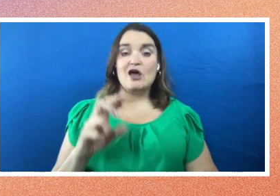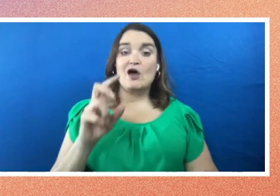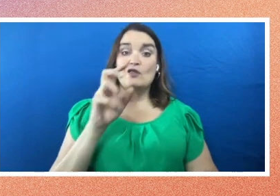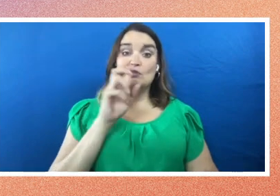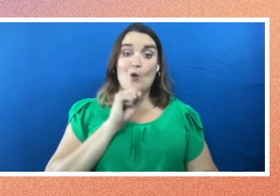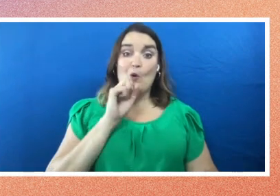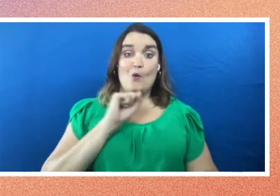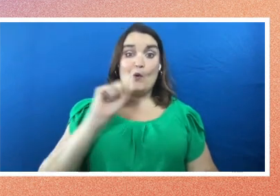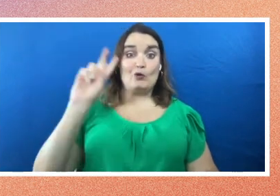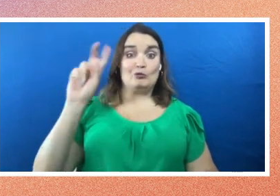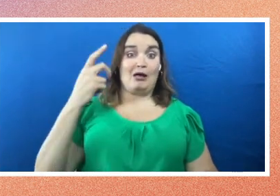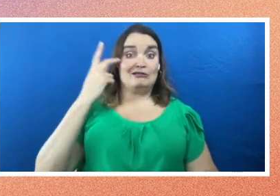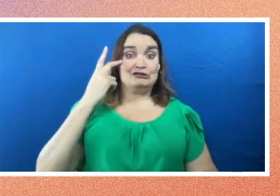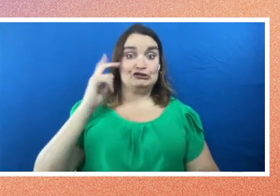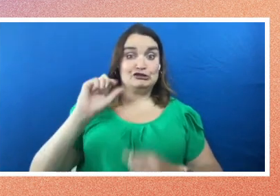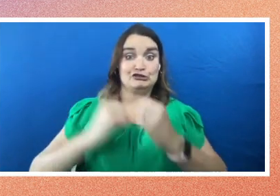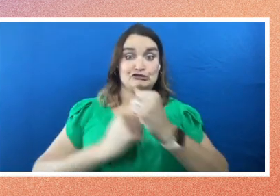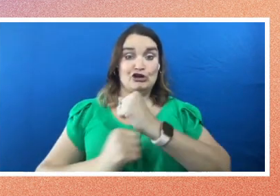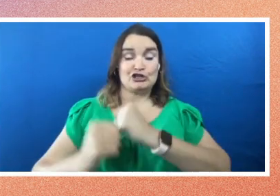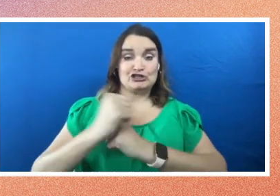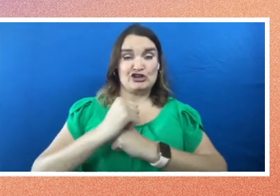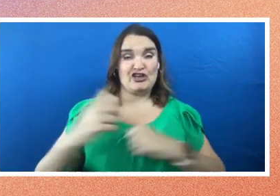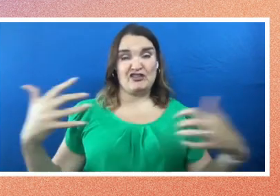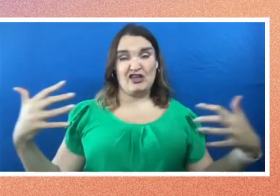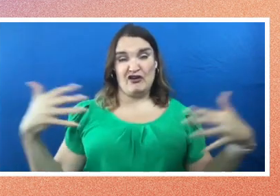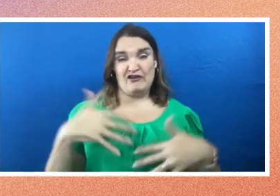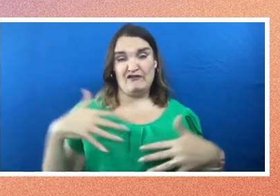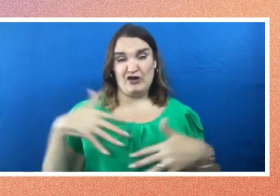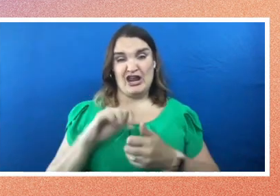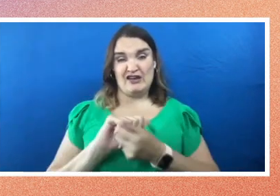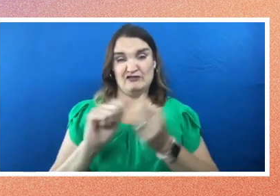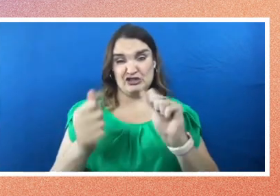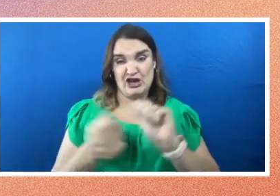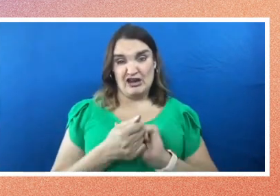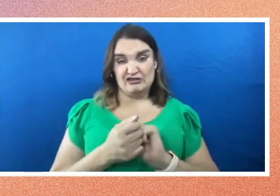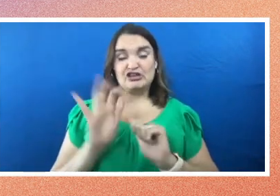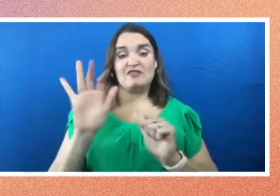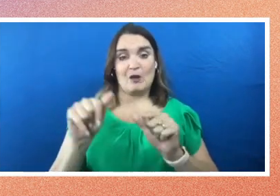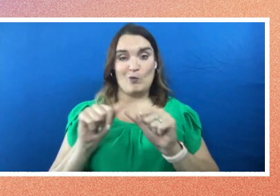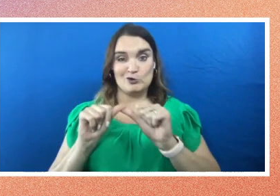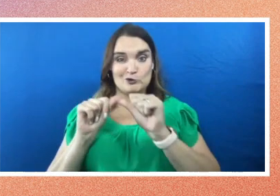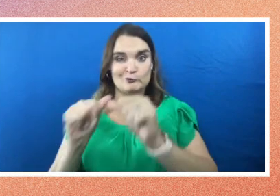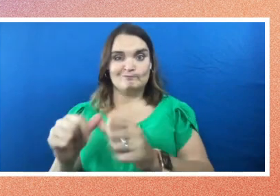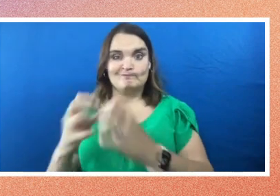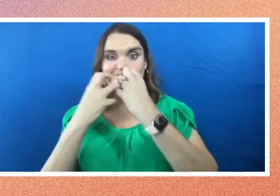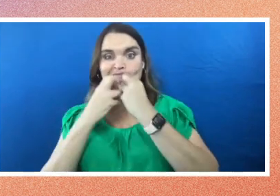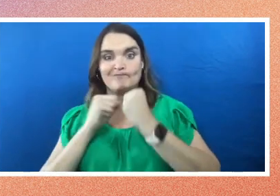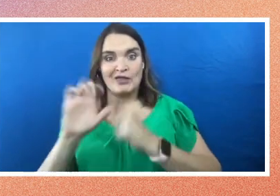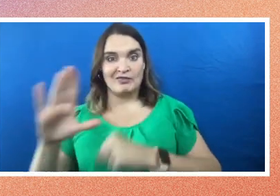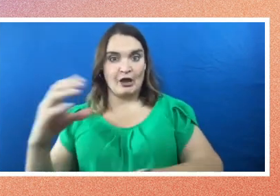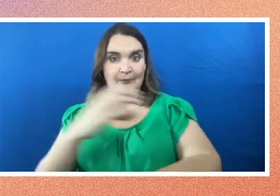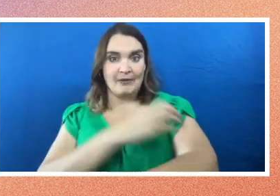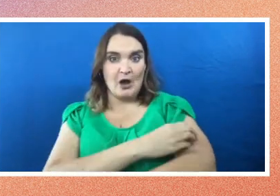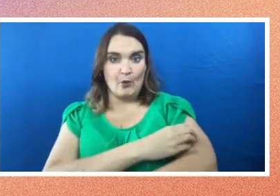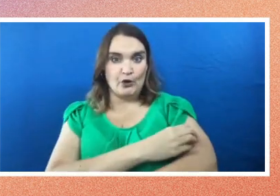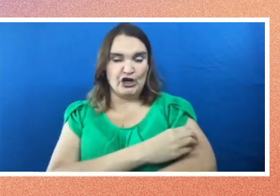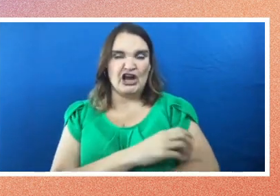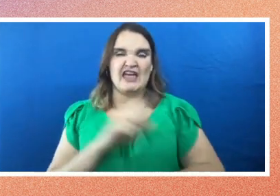change. They just want to do whatever keeps them in power. And they're coming at us with everything they've